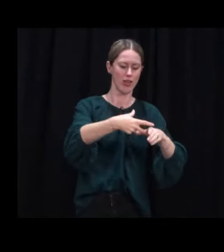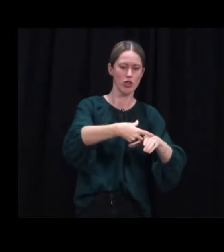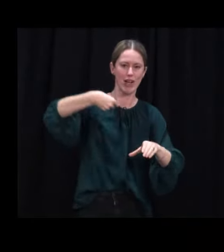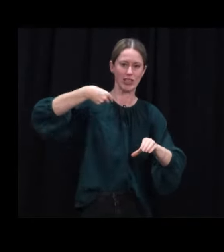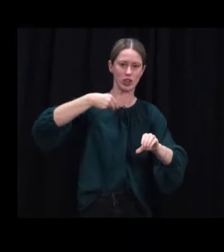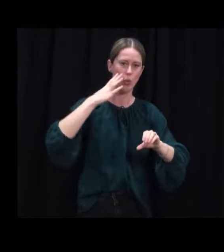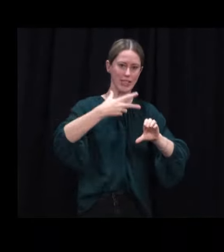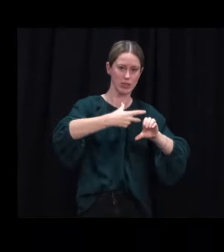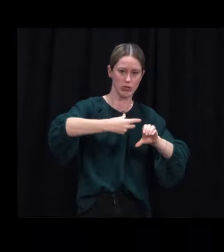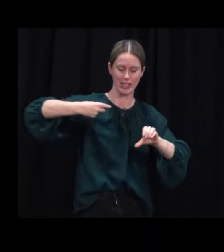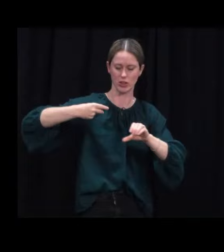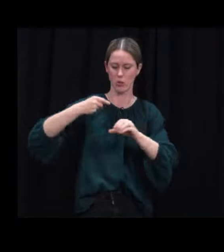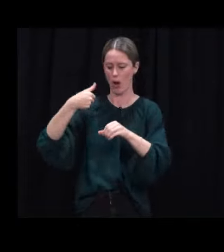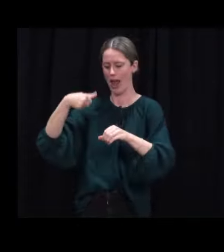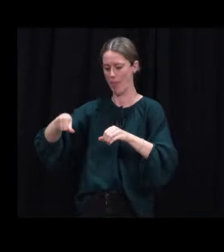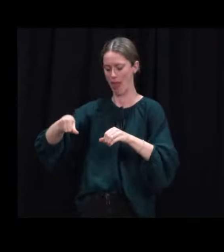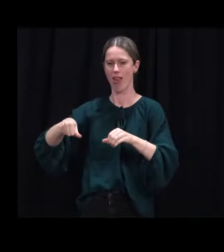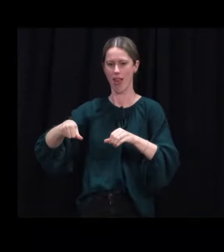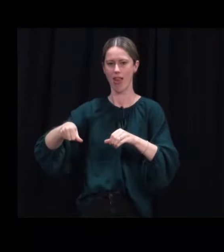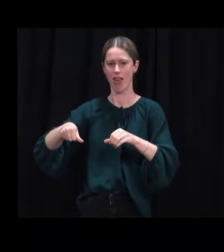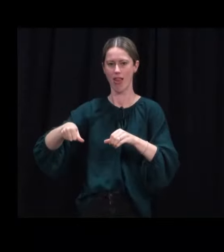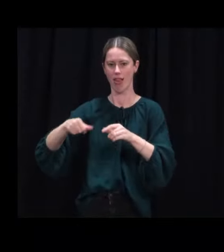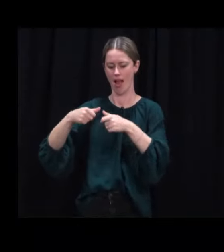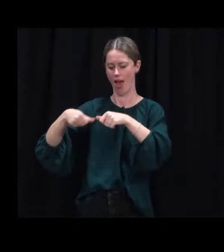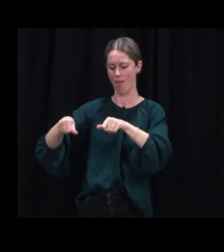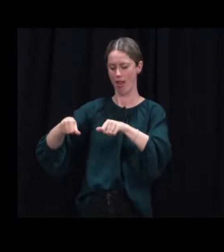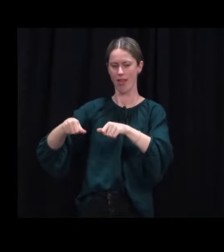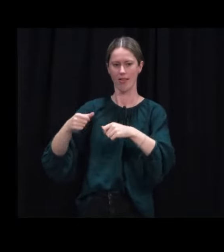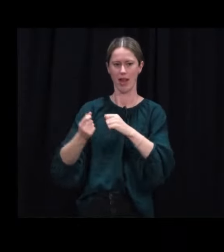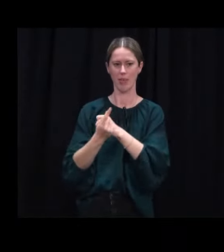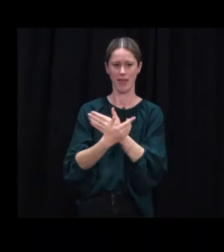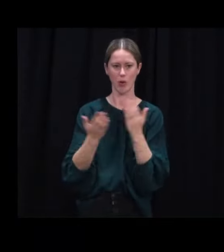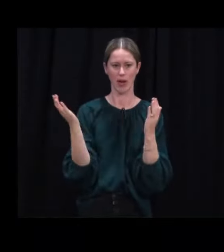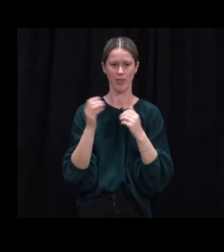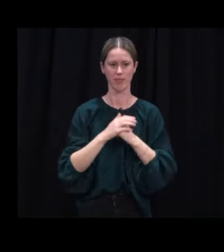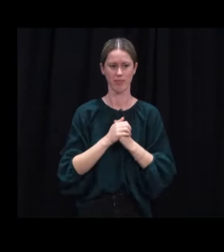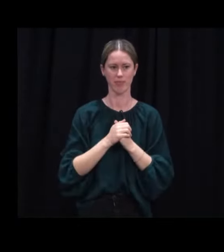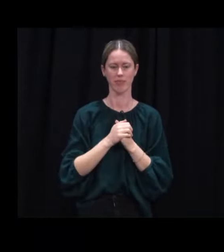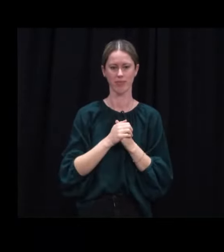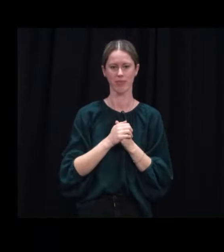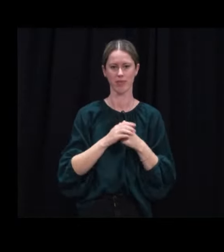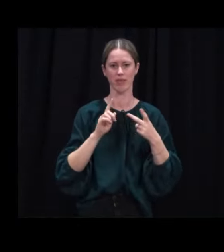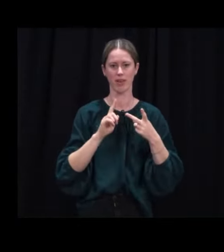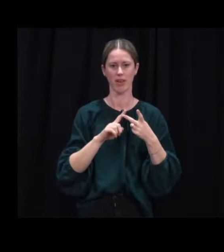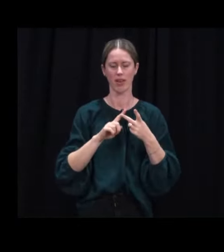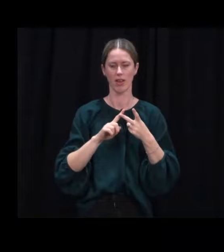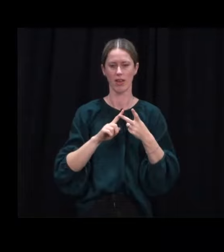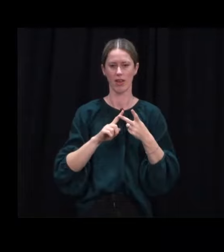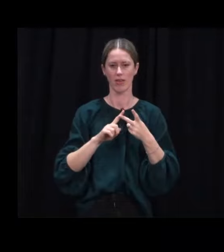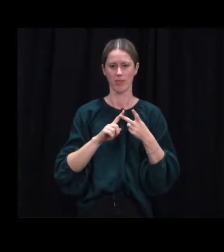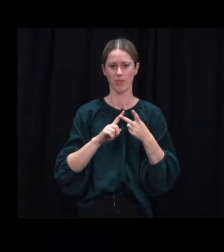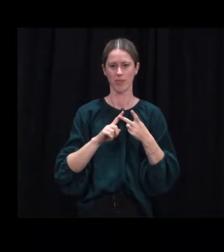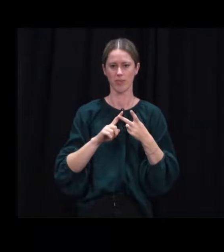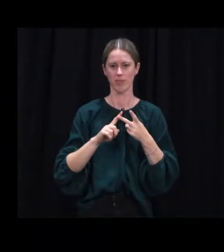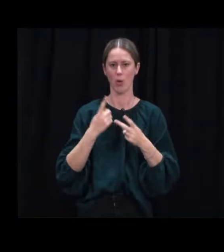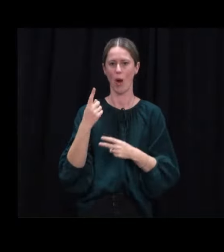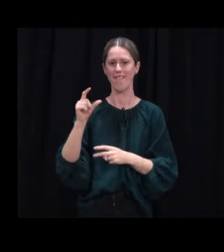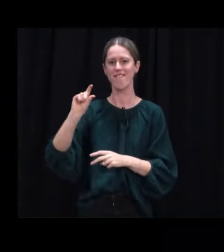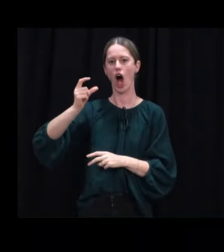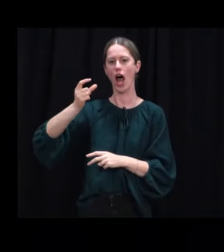That's happening everywhere in our large sites. Another thing that's been done is only one vial at a time is taken into the place